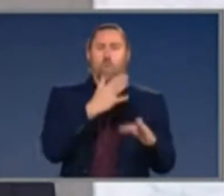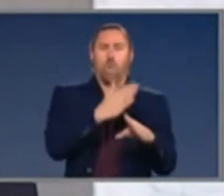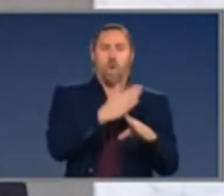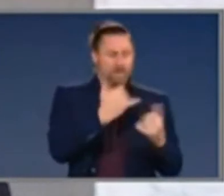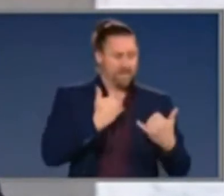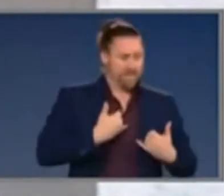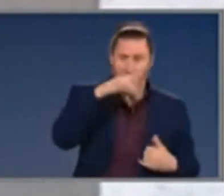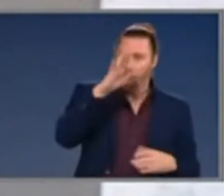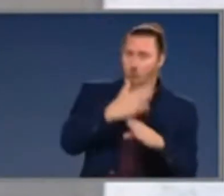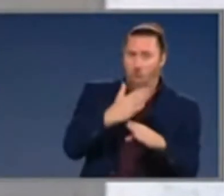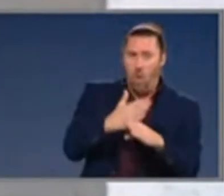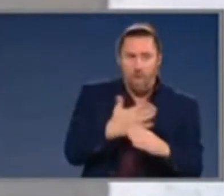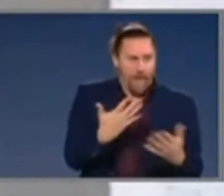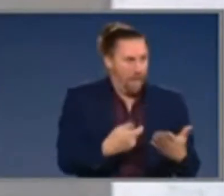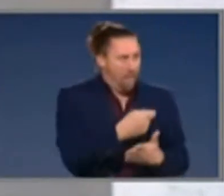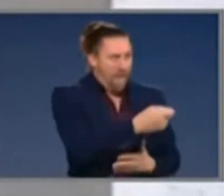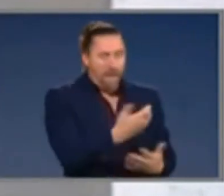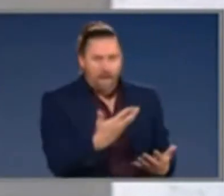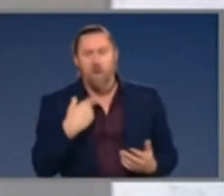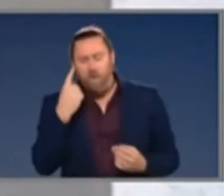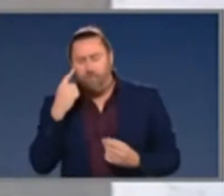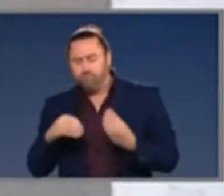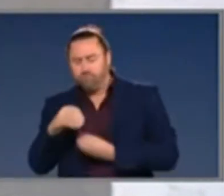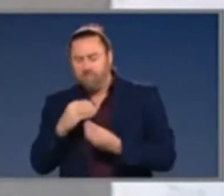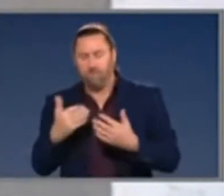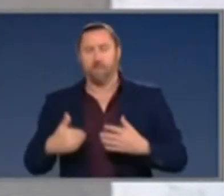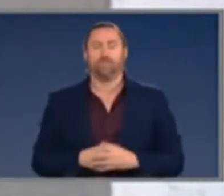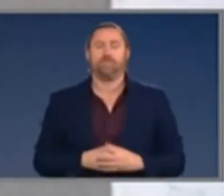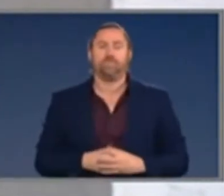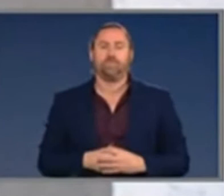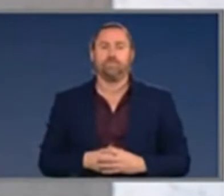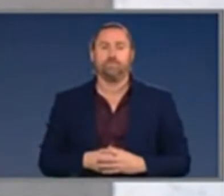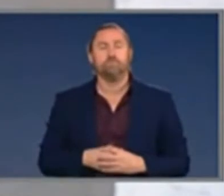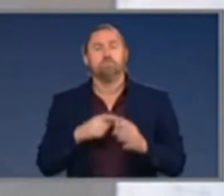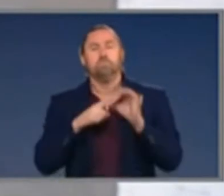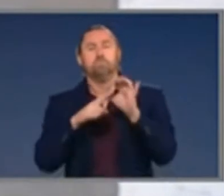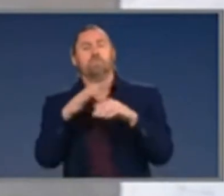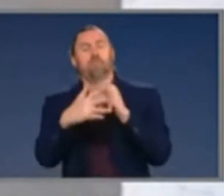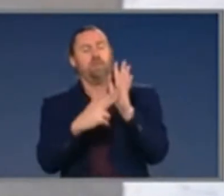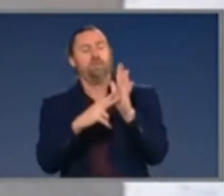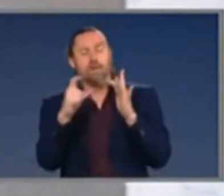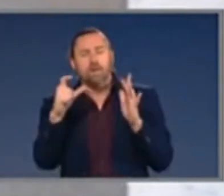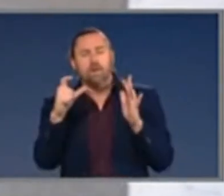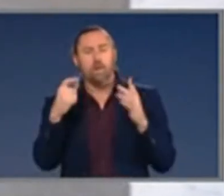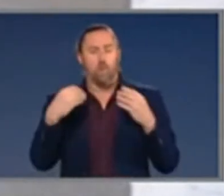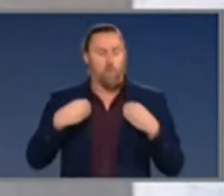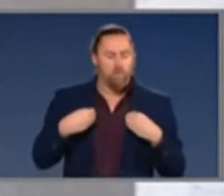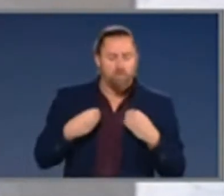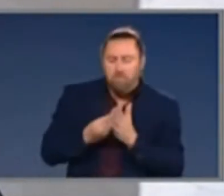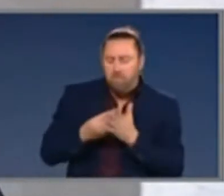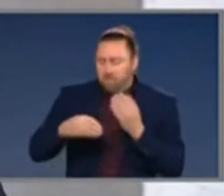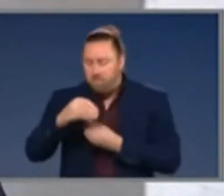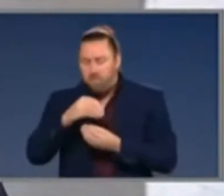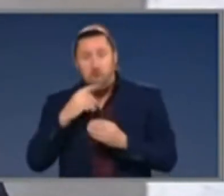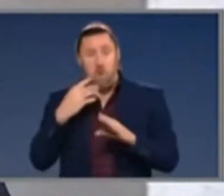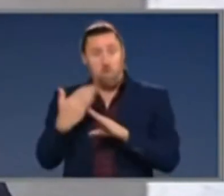one of them. Can you explain the effect of Victoria on the economy more broadly? Until the Victorian outbreak, we were sort of